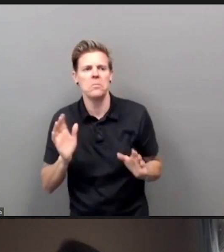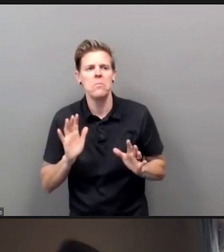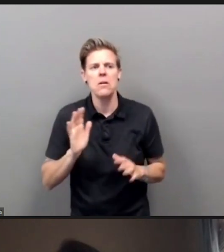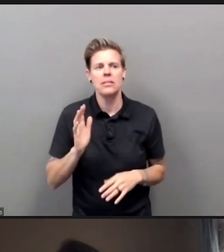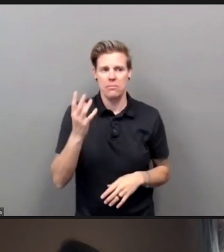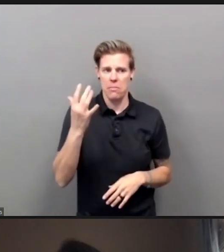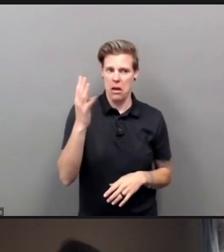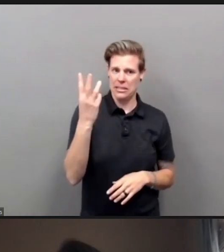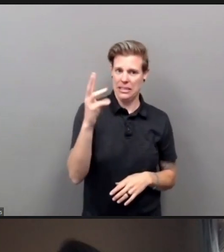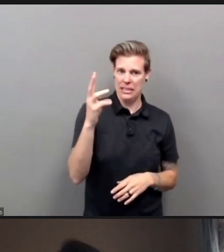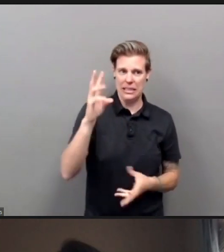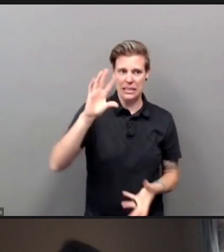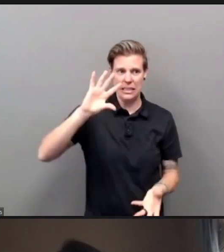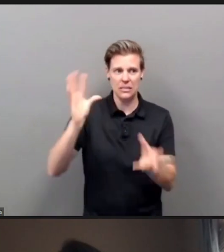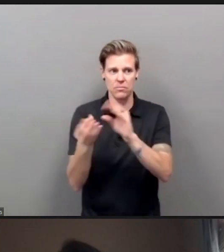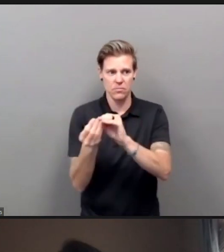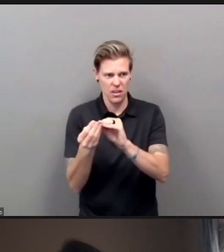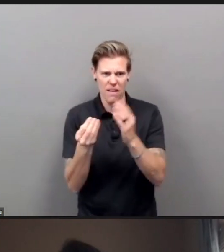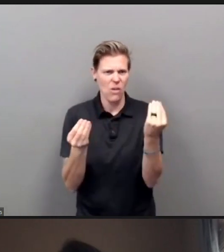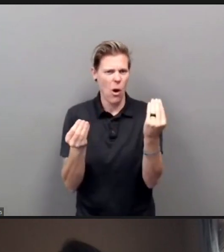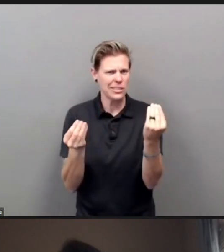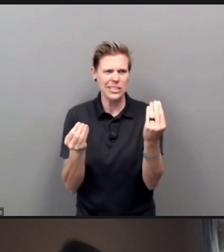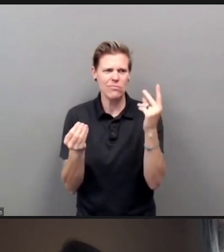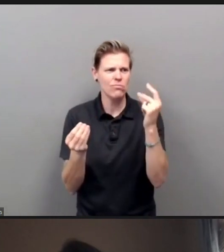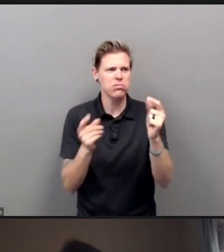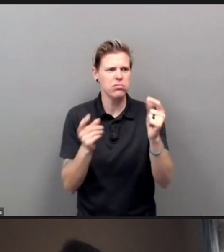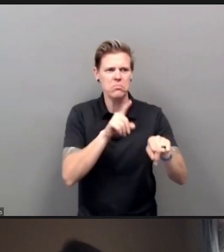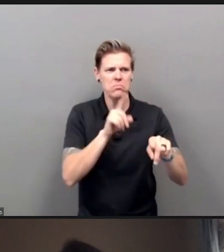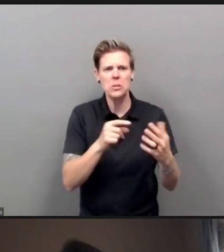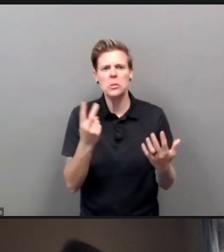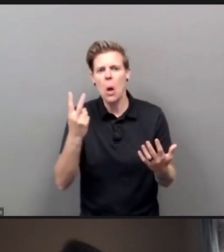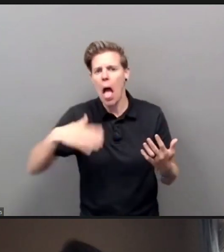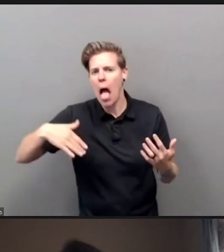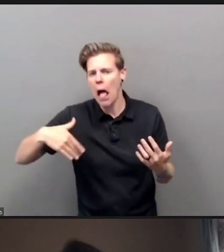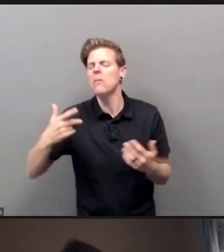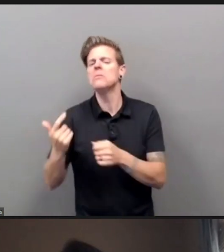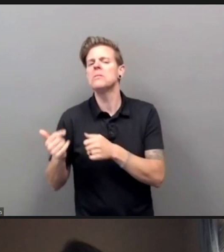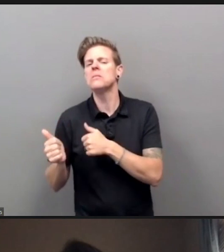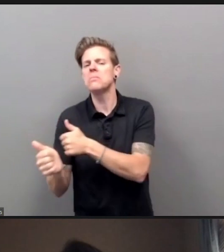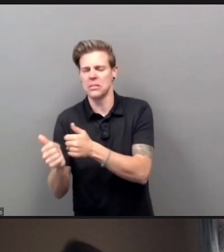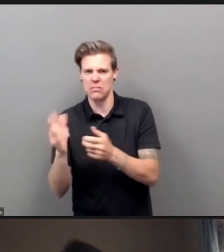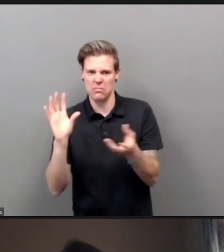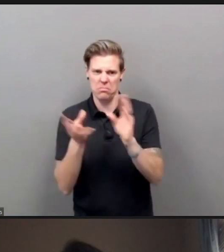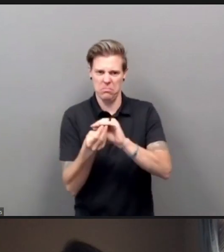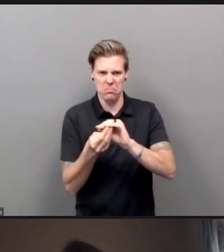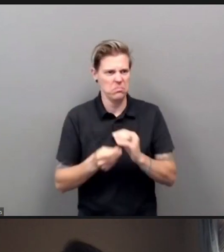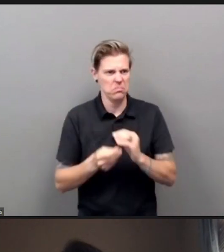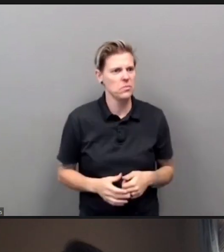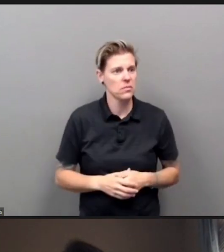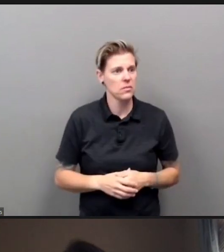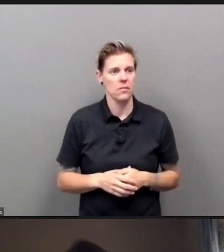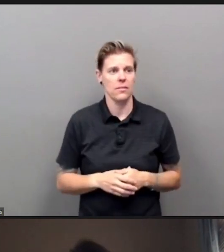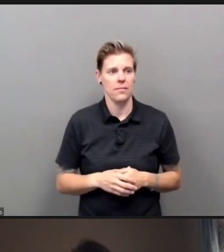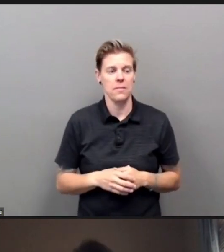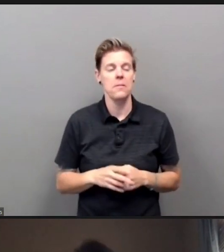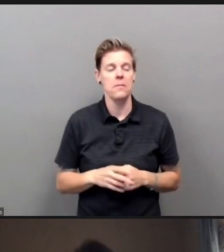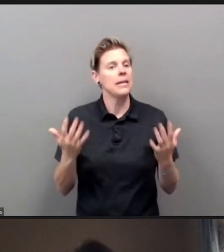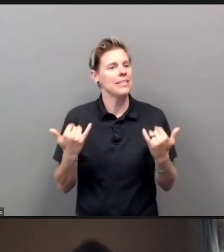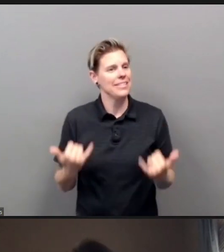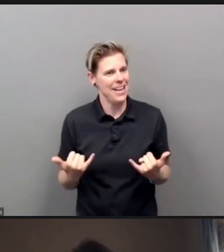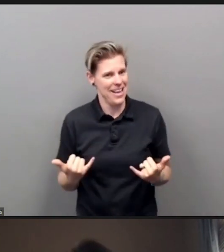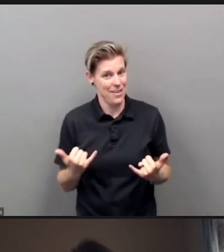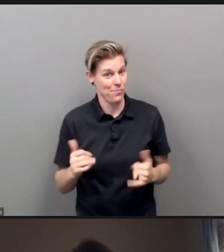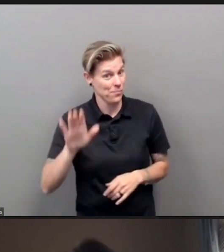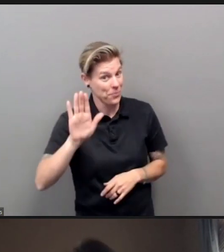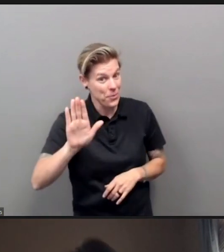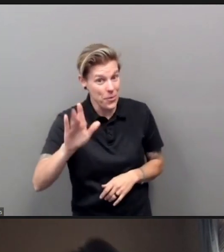think different hospitals are taking it in different directions. And based on your question, we're going to talk about that at the medical advisory team